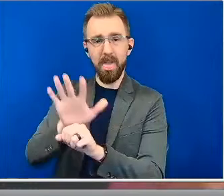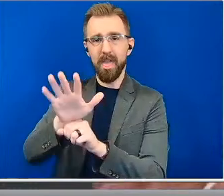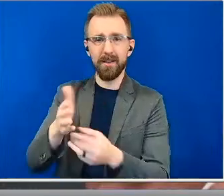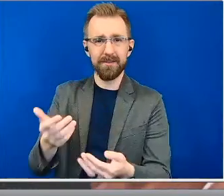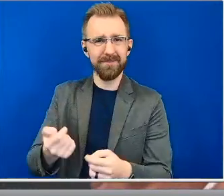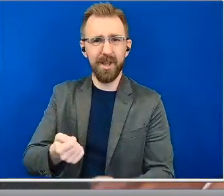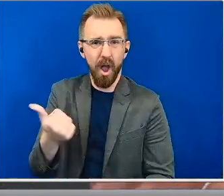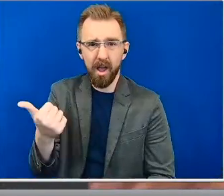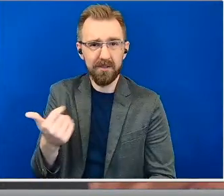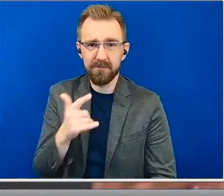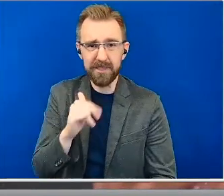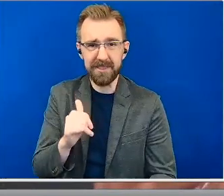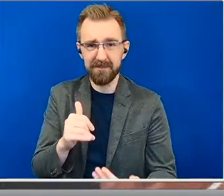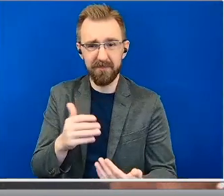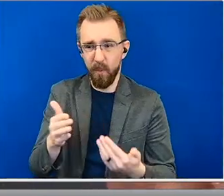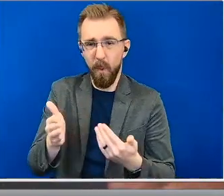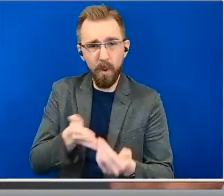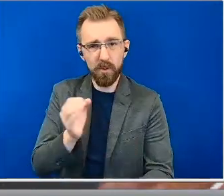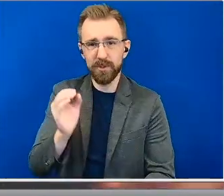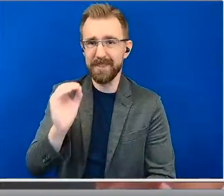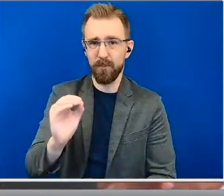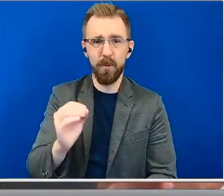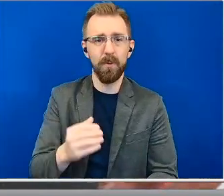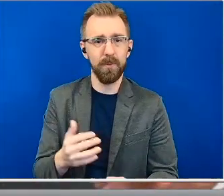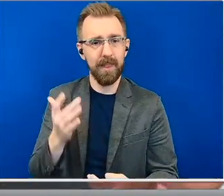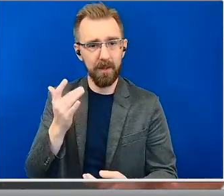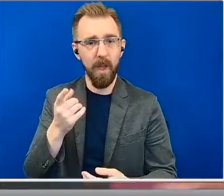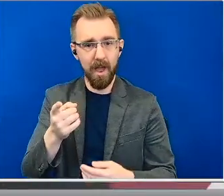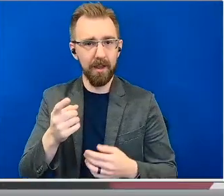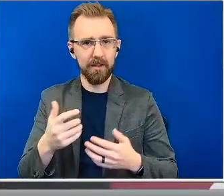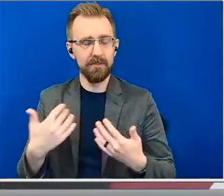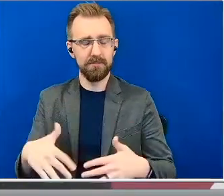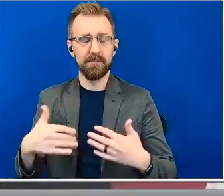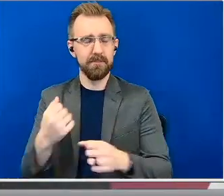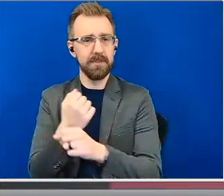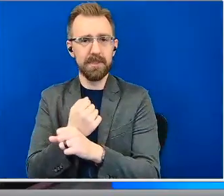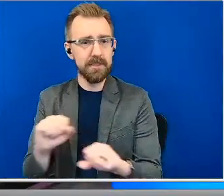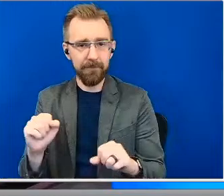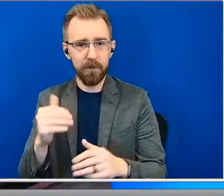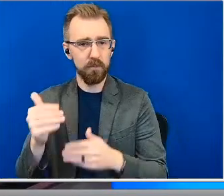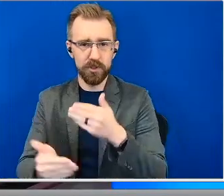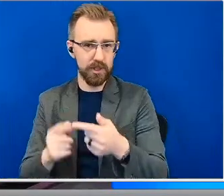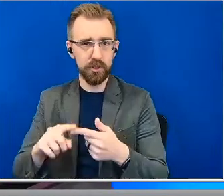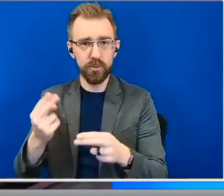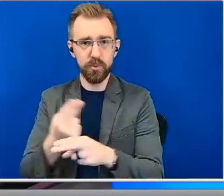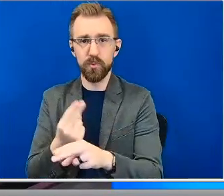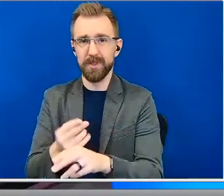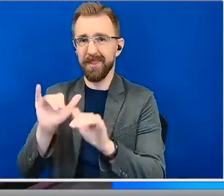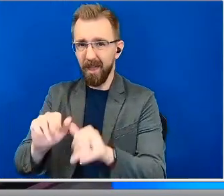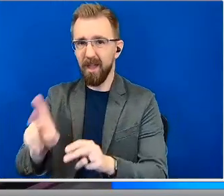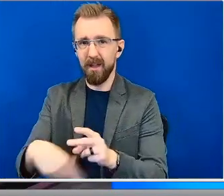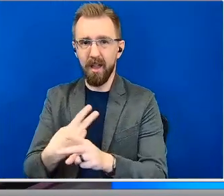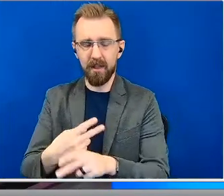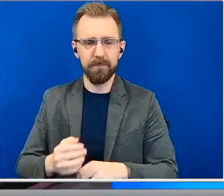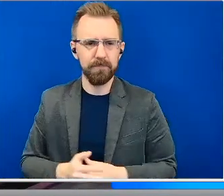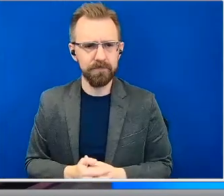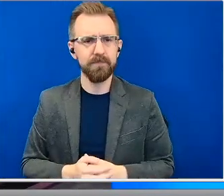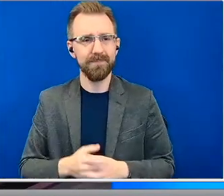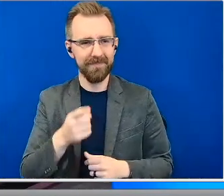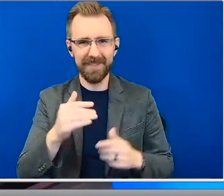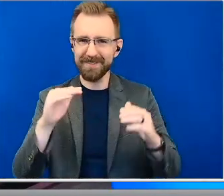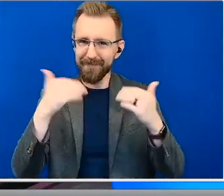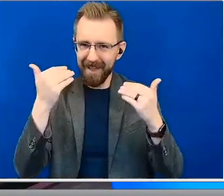So that's the reason why it makes it such a safe procedure to do. And Daryle and Susan smiling, nodding your heads,